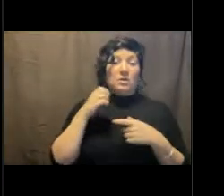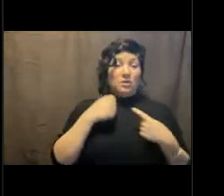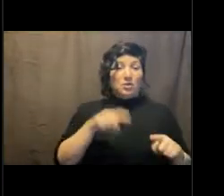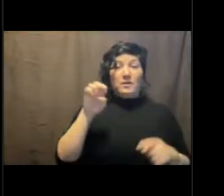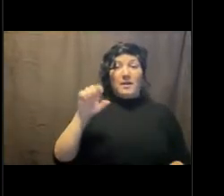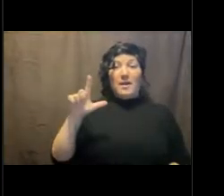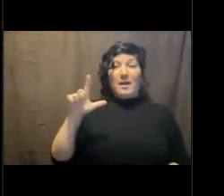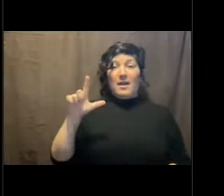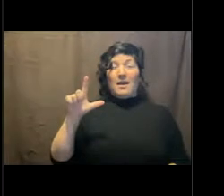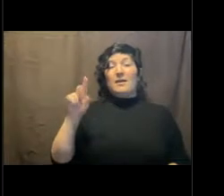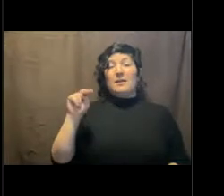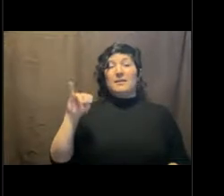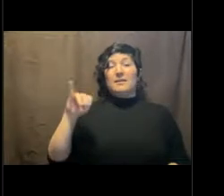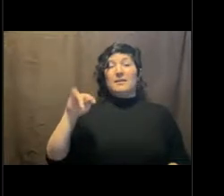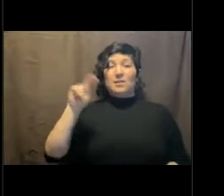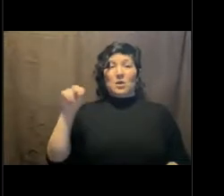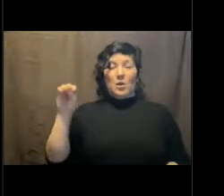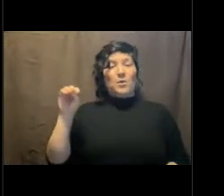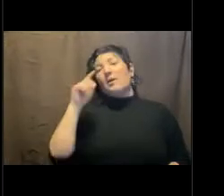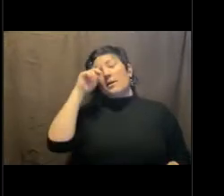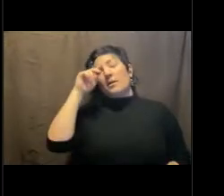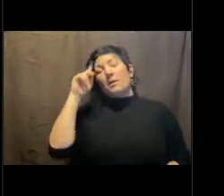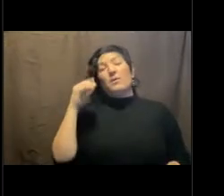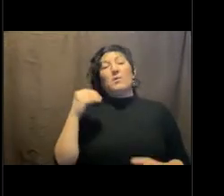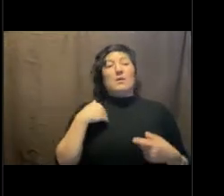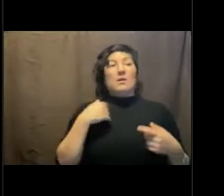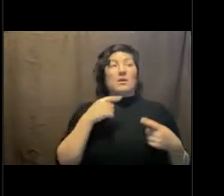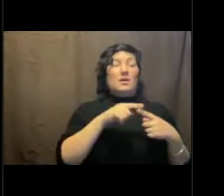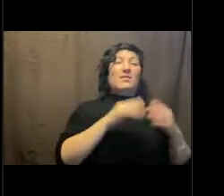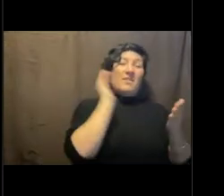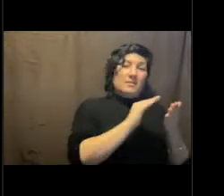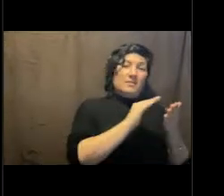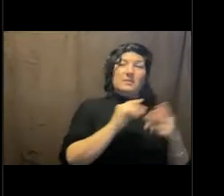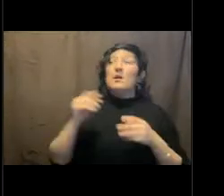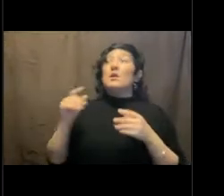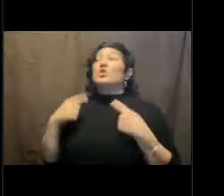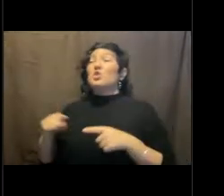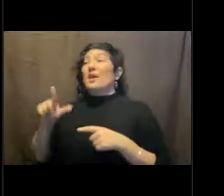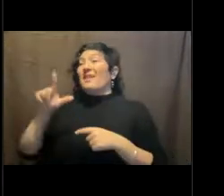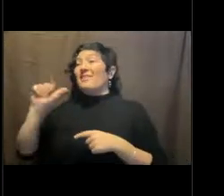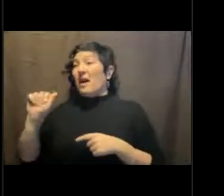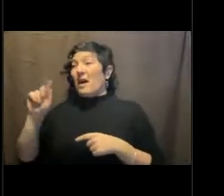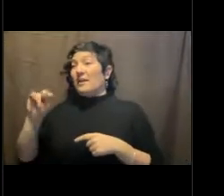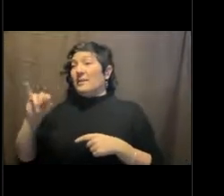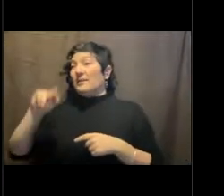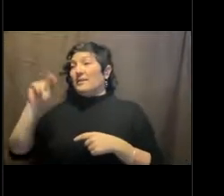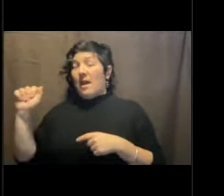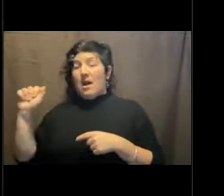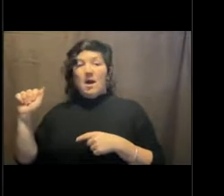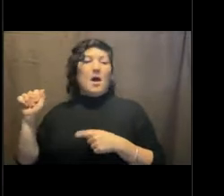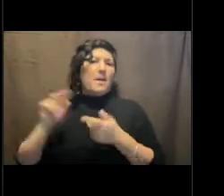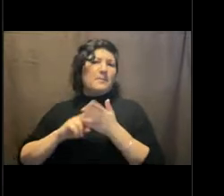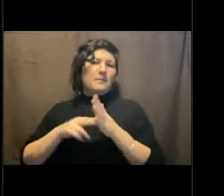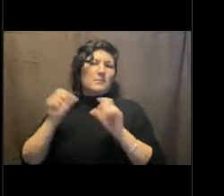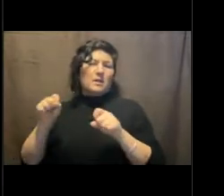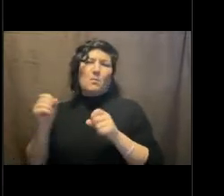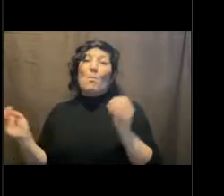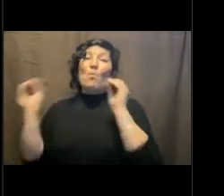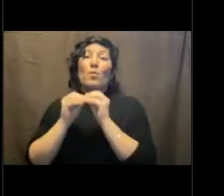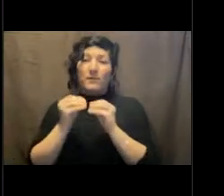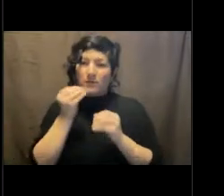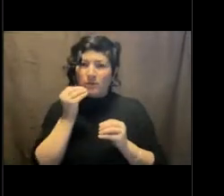food in the eastern tropical Pacific. And then conversely, during La Nina periods on the bottom here, we find that there's possibly more food for leatherback turtles. So we find that